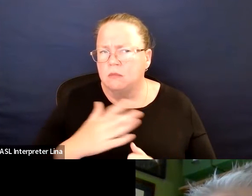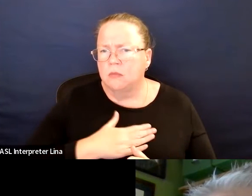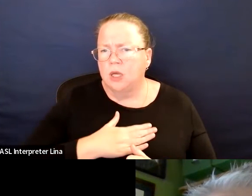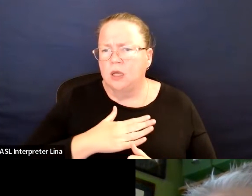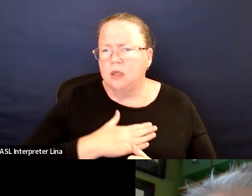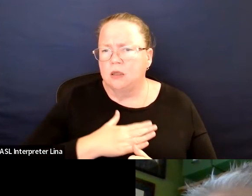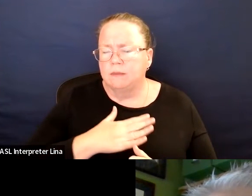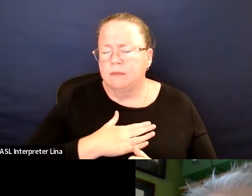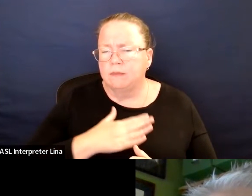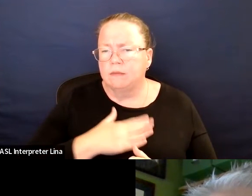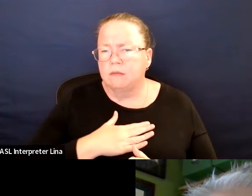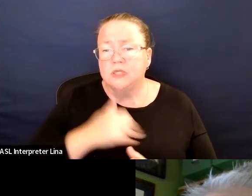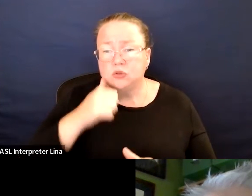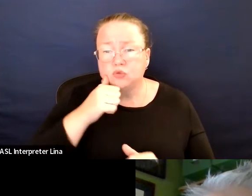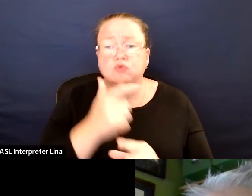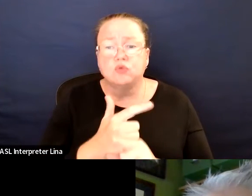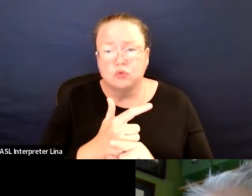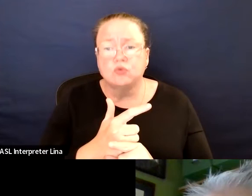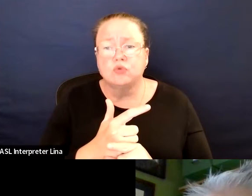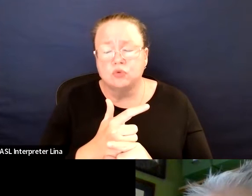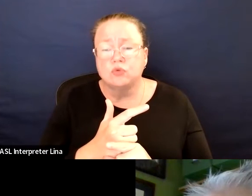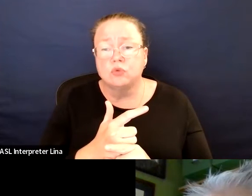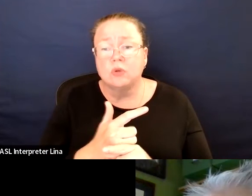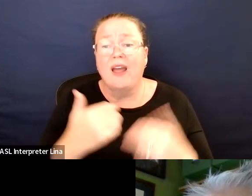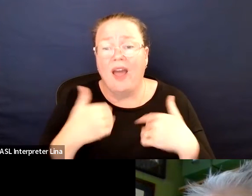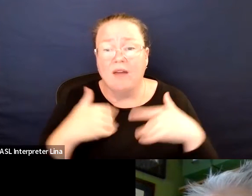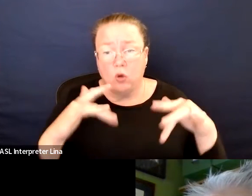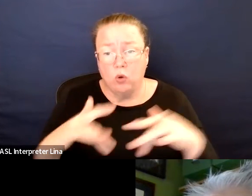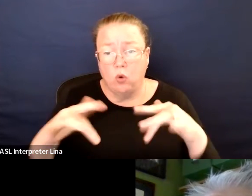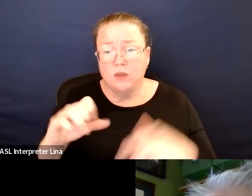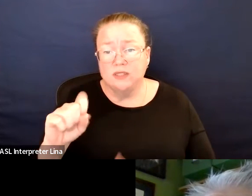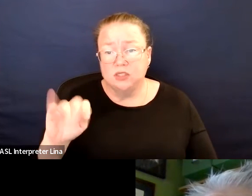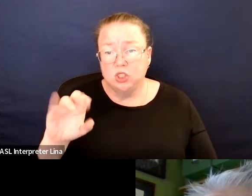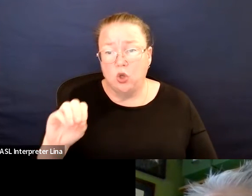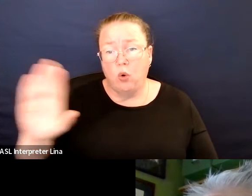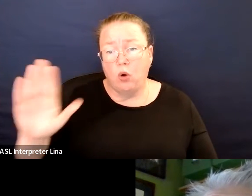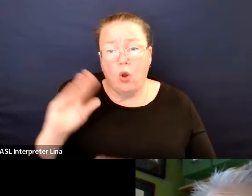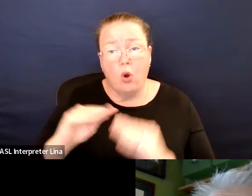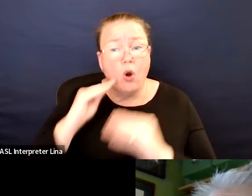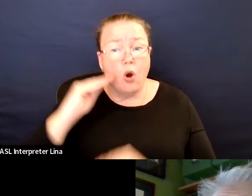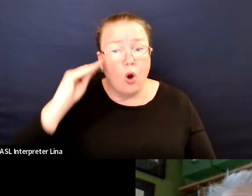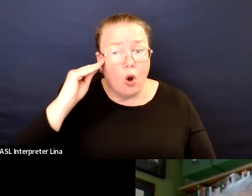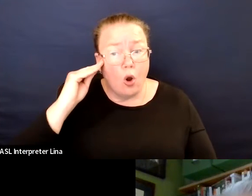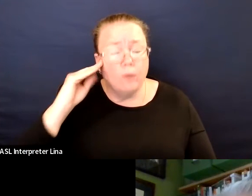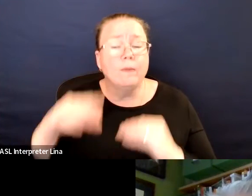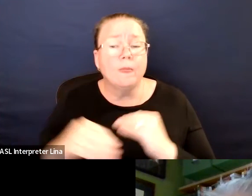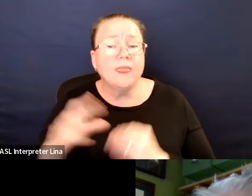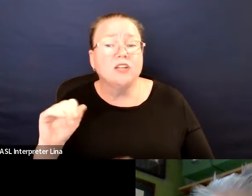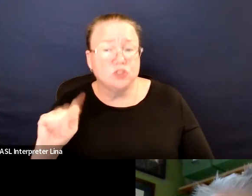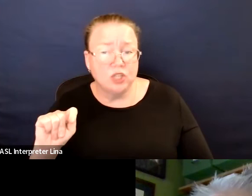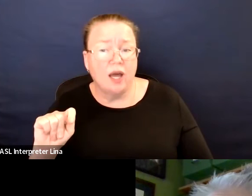My sister does a recording studio at their house, and I put in the